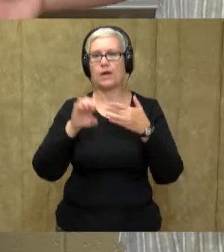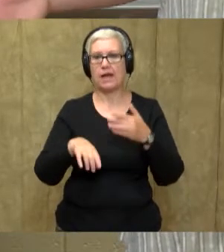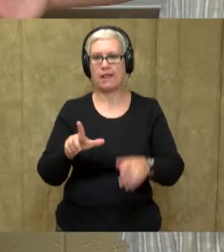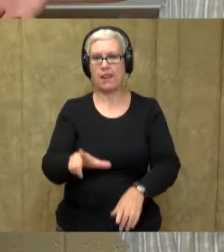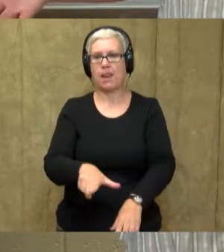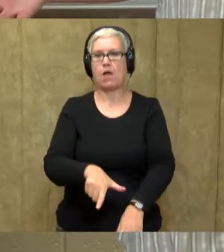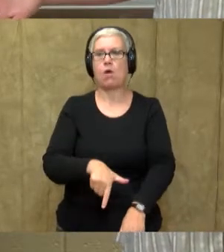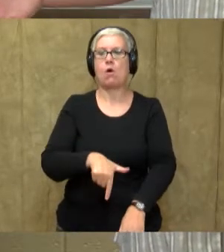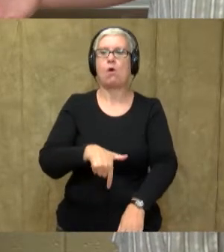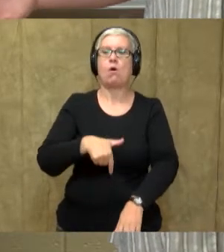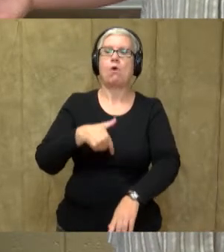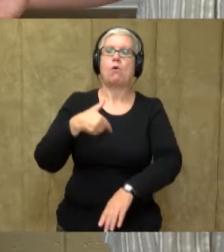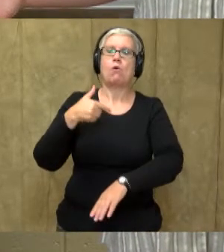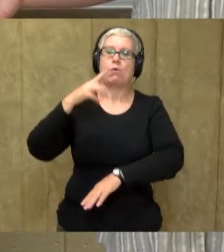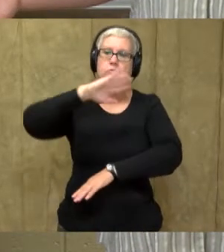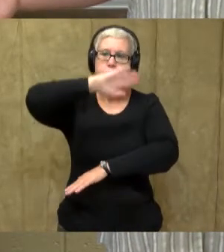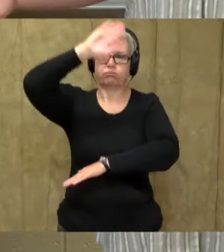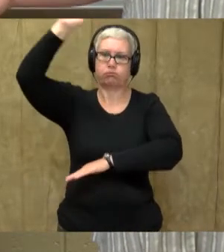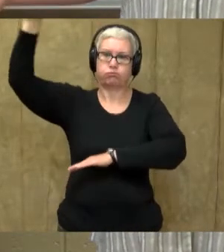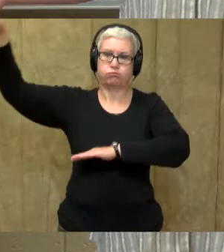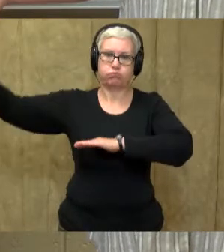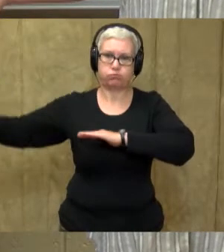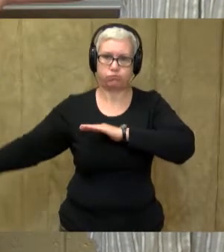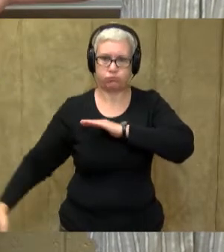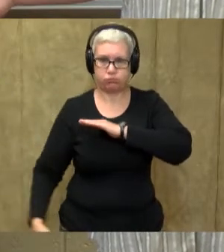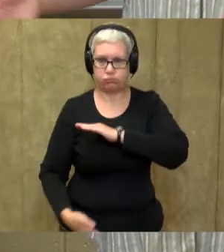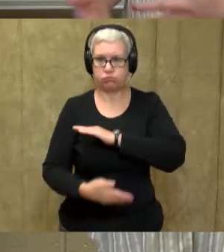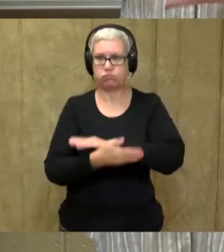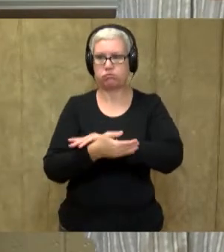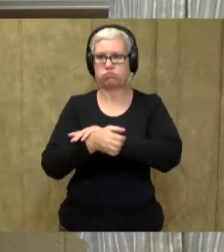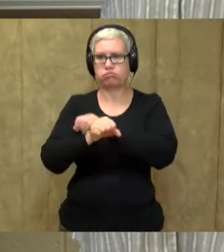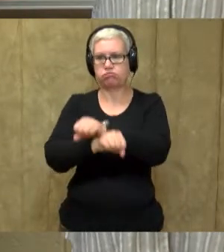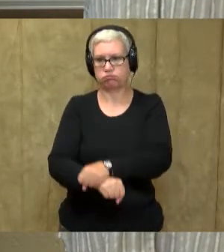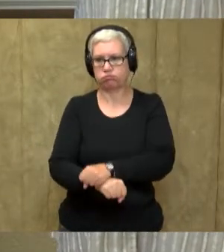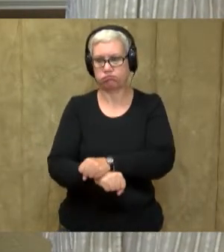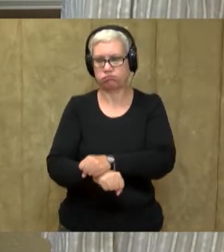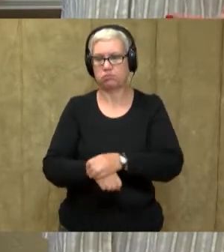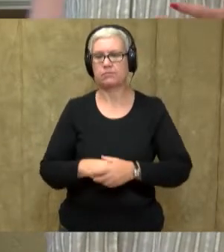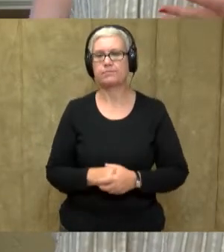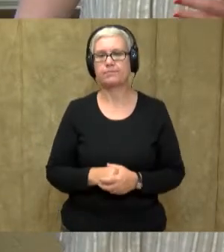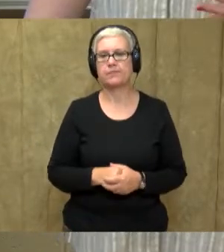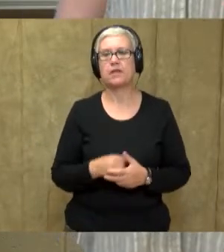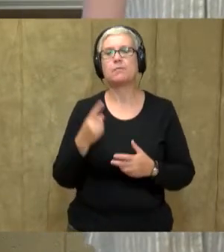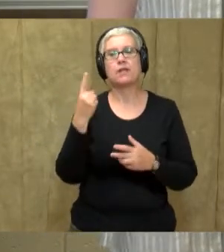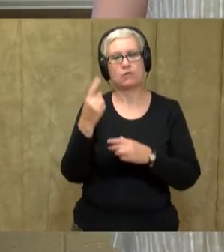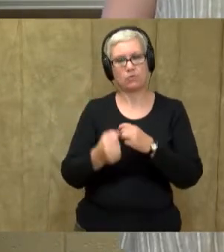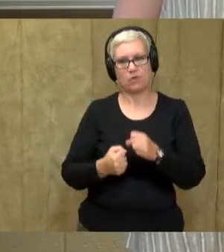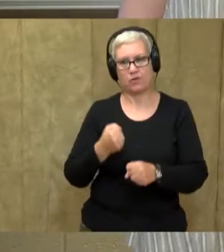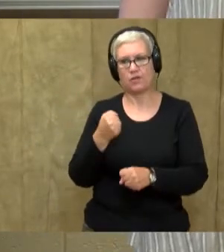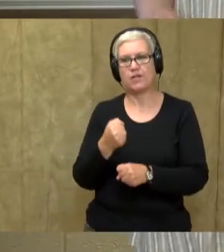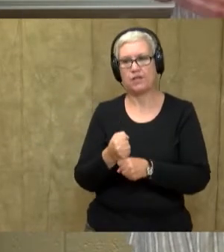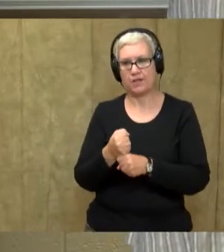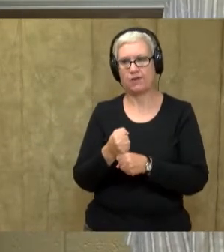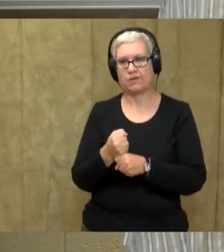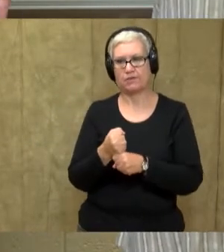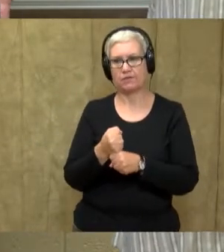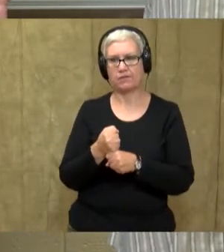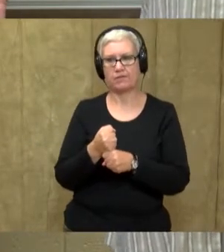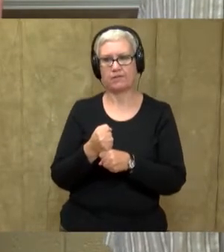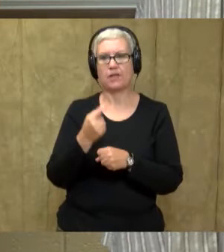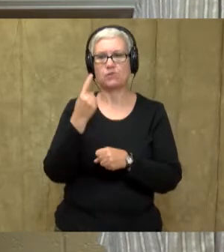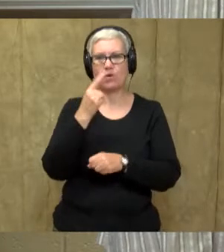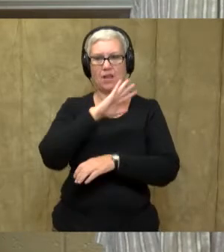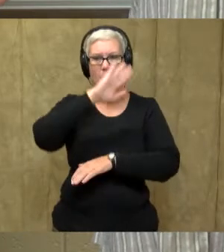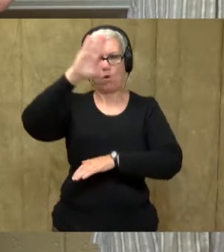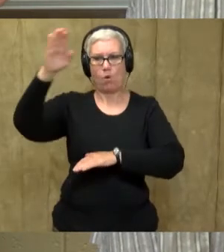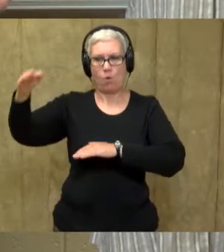long night, we know that that's not a long night, that's 100 years, right? Or several hundred years, that's what he's talking about there. That's not one long night,